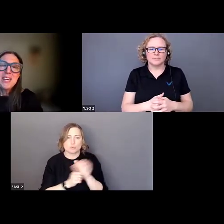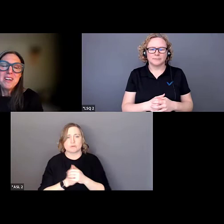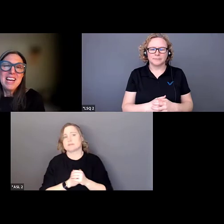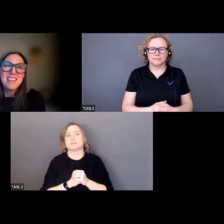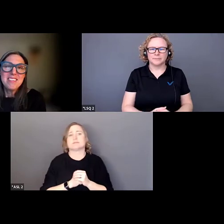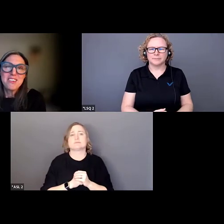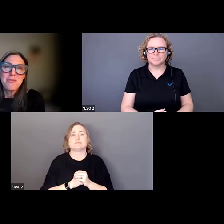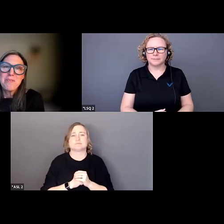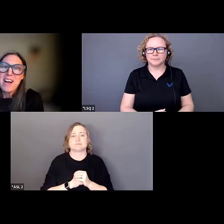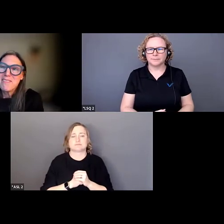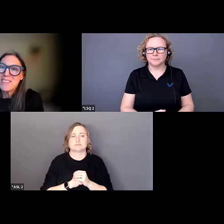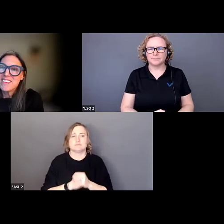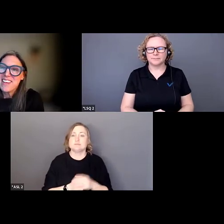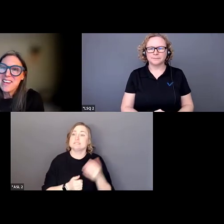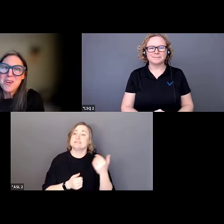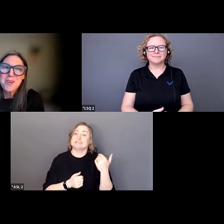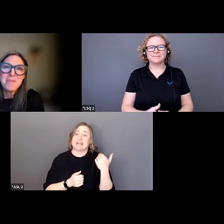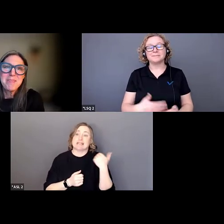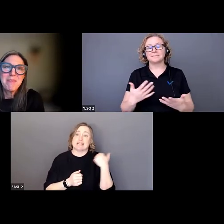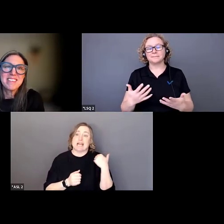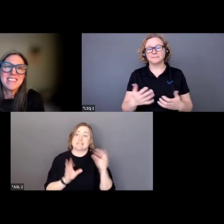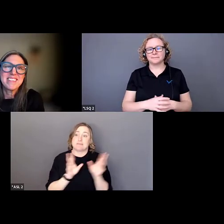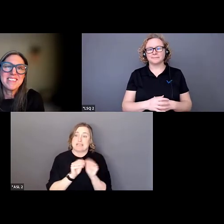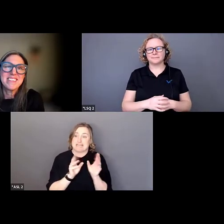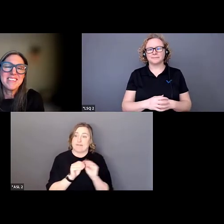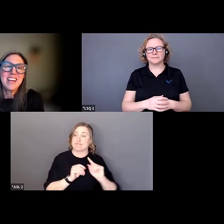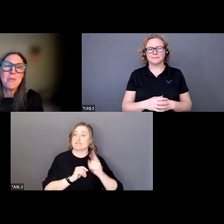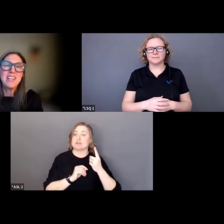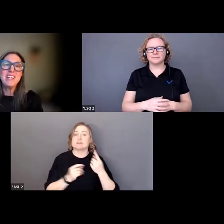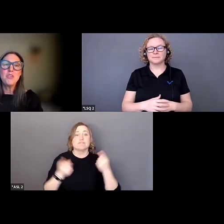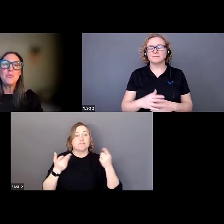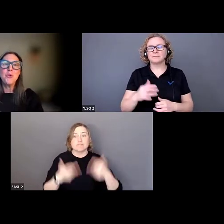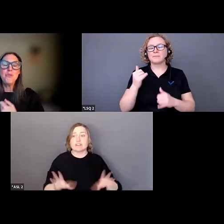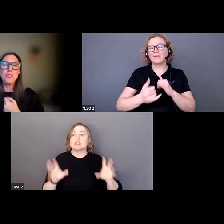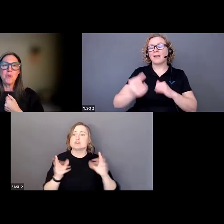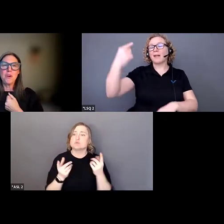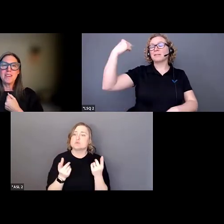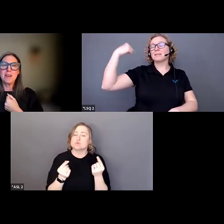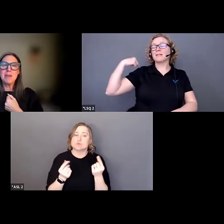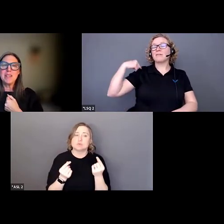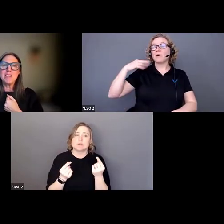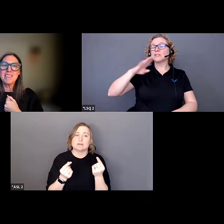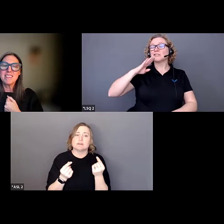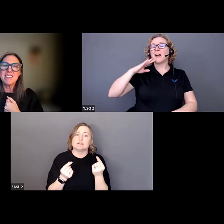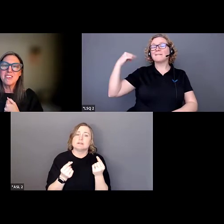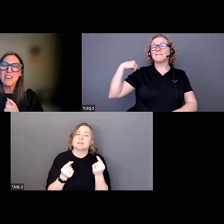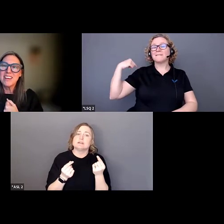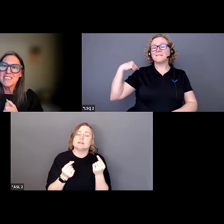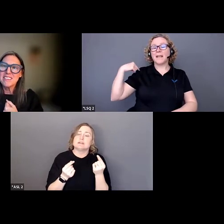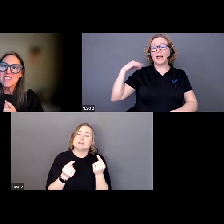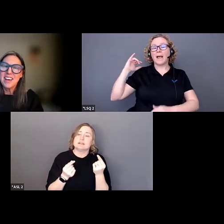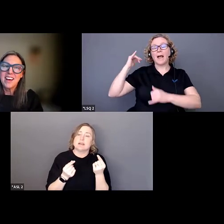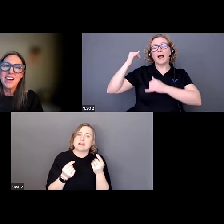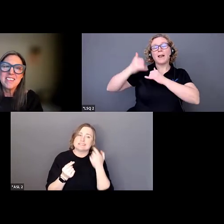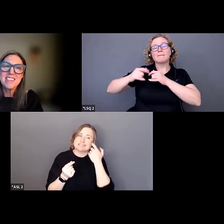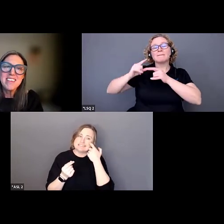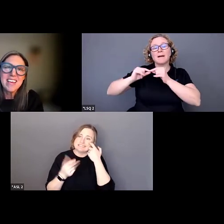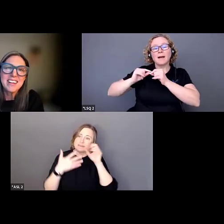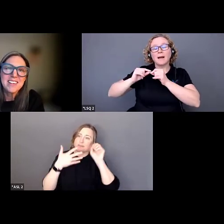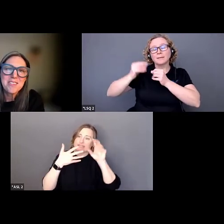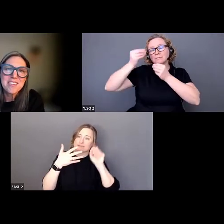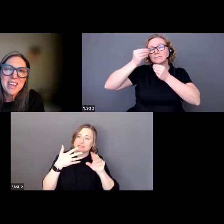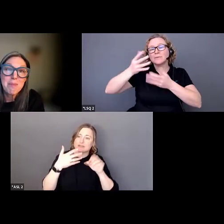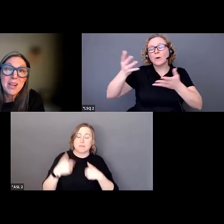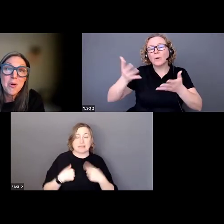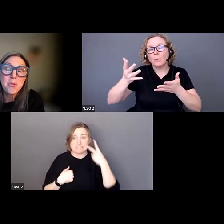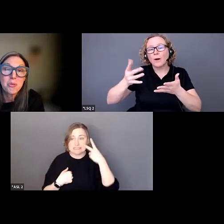So at the end of our last session, we arrived at these take-home messages that we need to move towards commitments such as I see